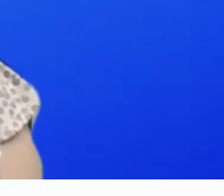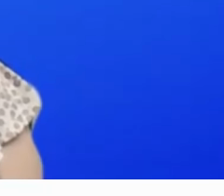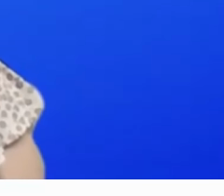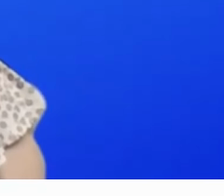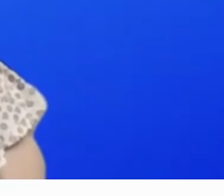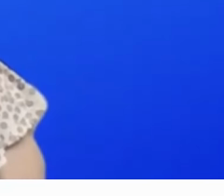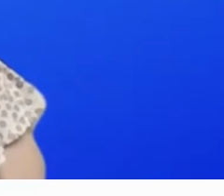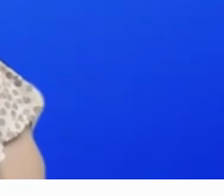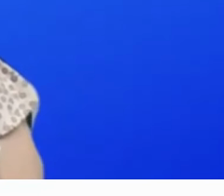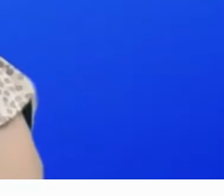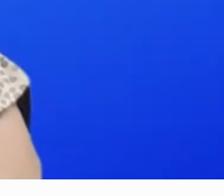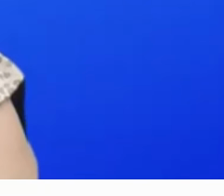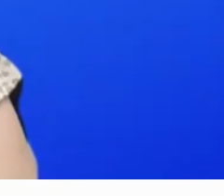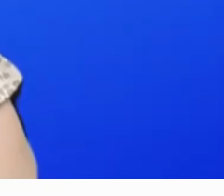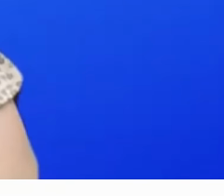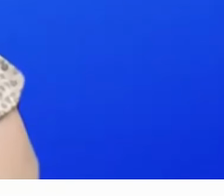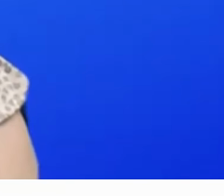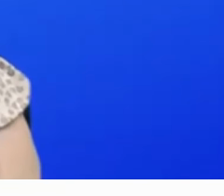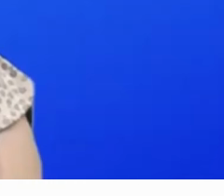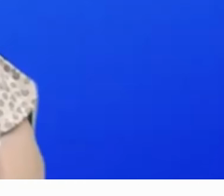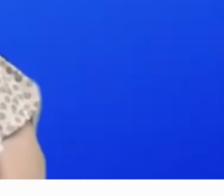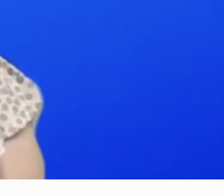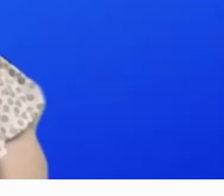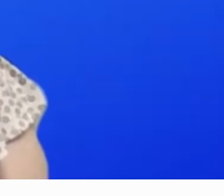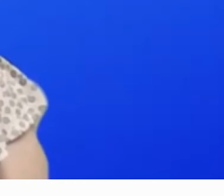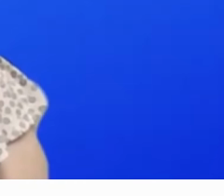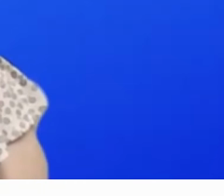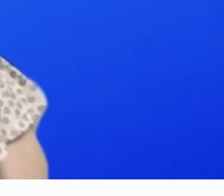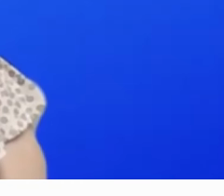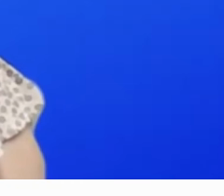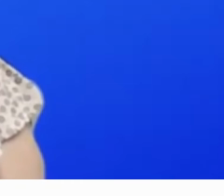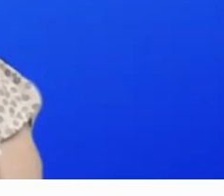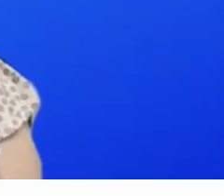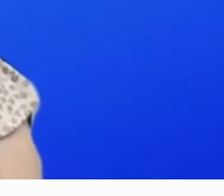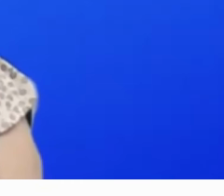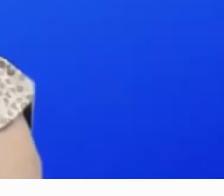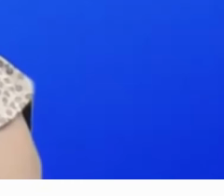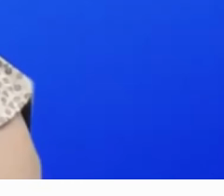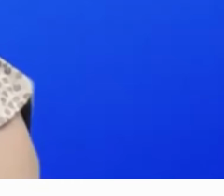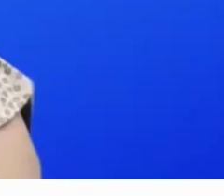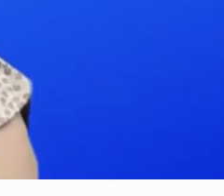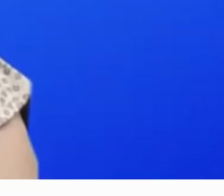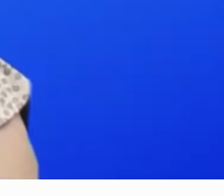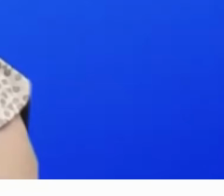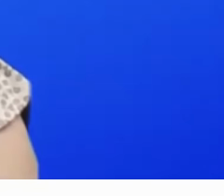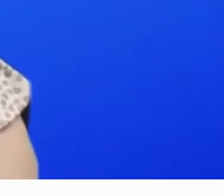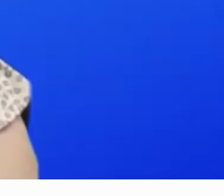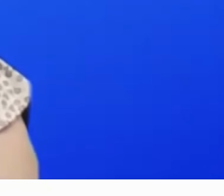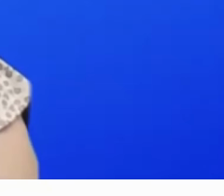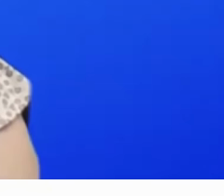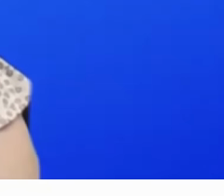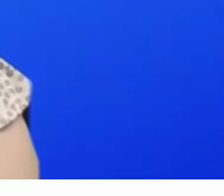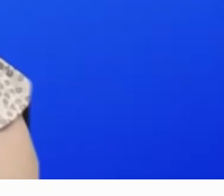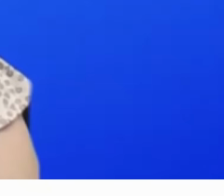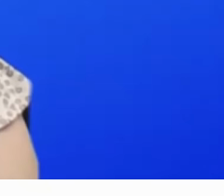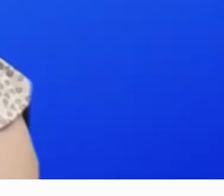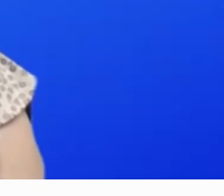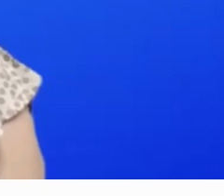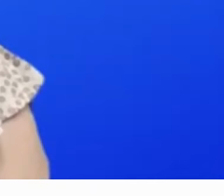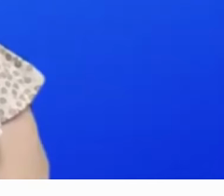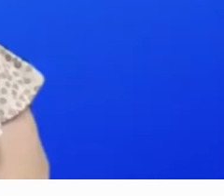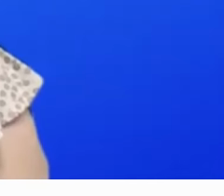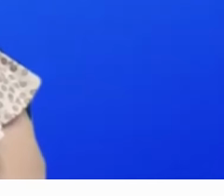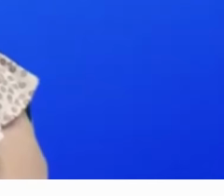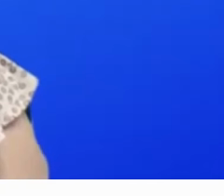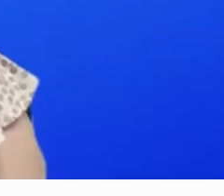and Ventura counties. We will be creating a lending library that we will be able to actually